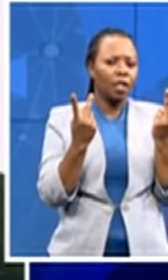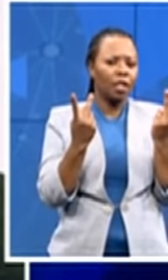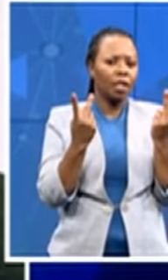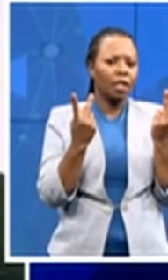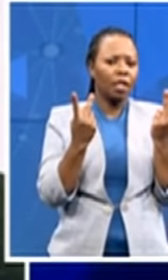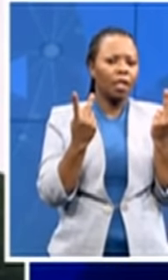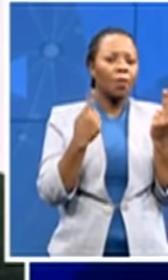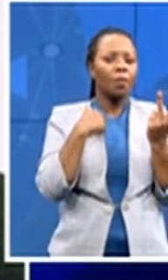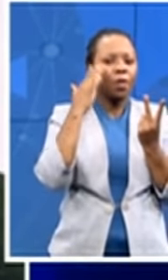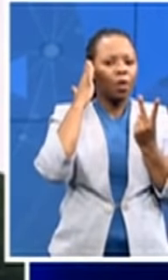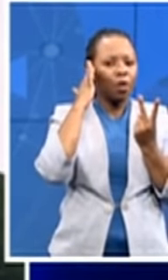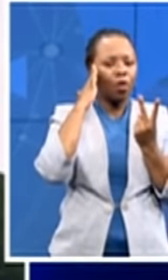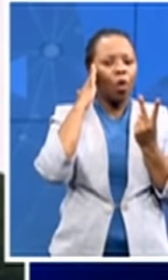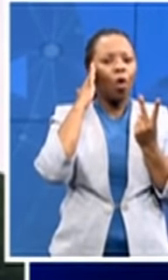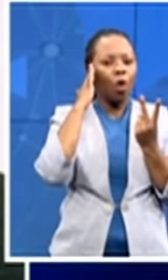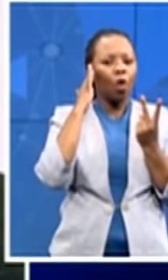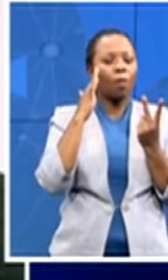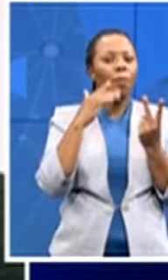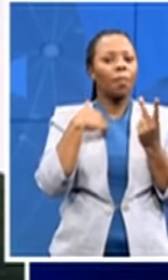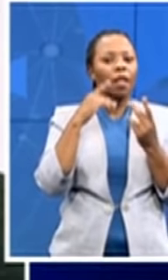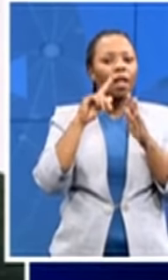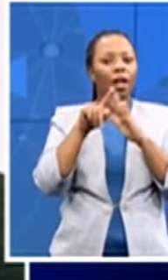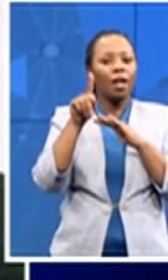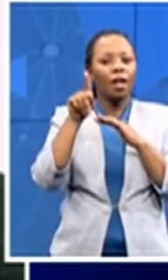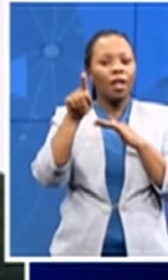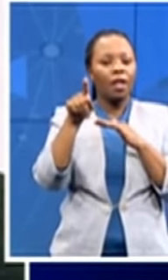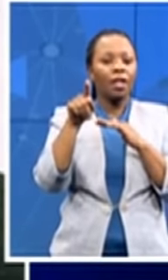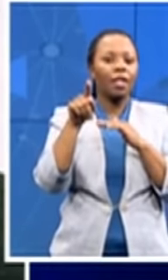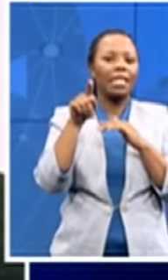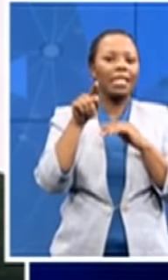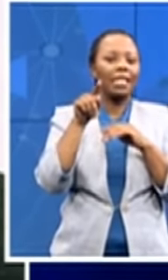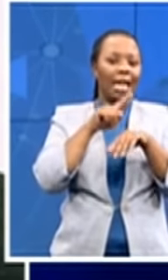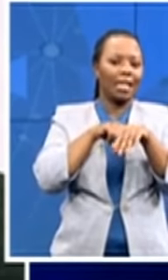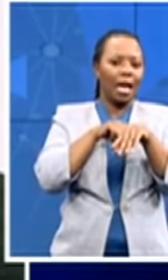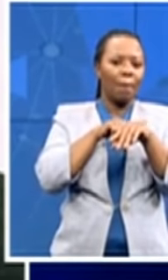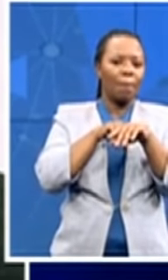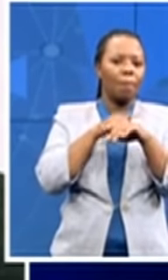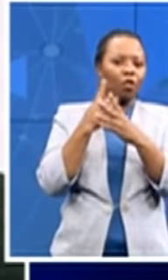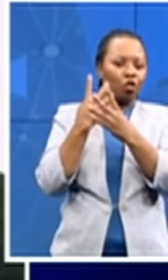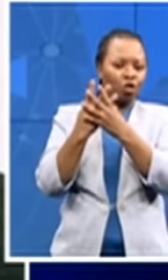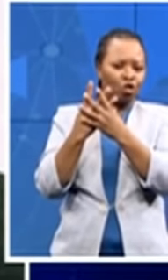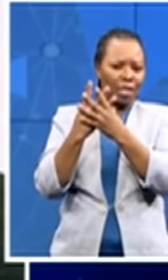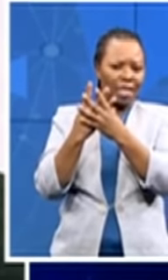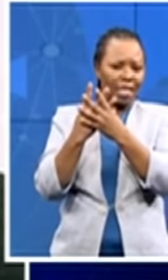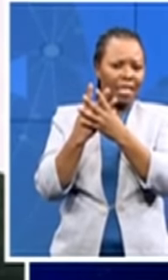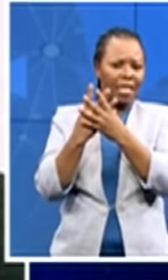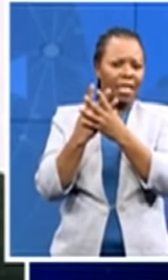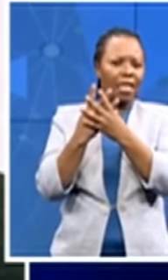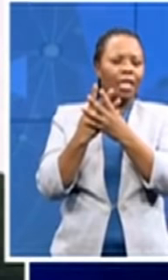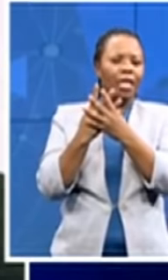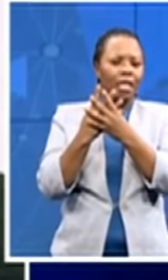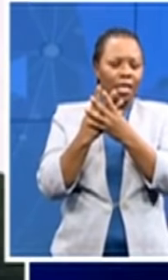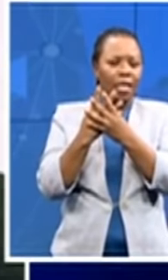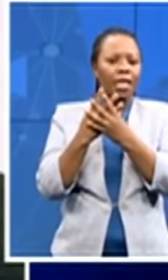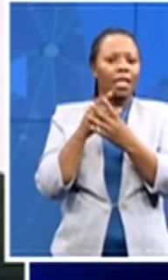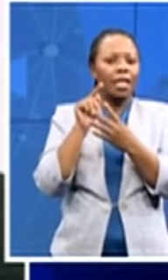jail on the basis of contempt of court, that there was no trial, and that the basis upon which he was jailed was contempt of court.